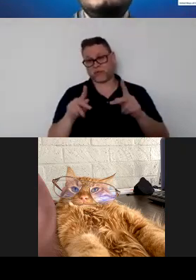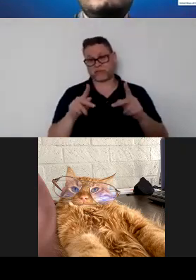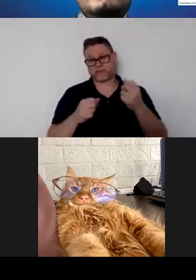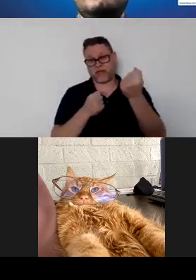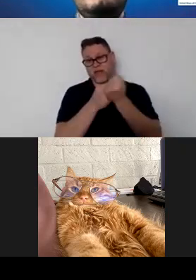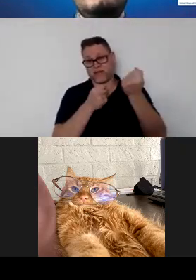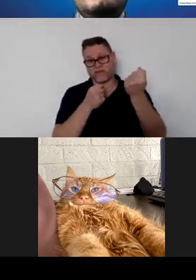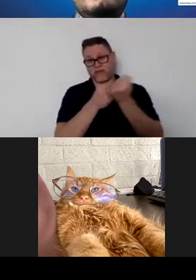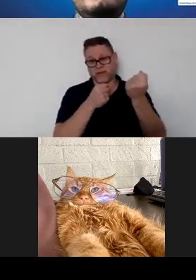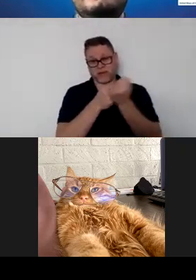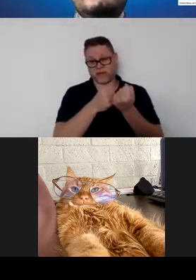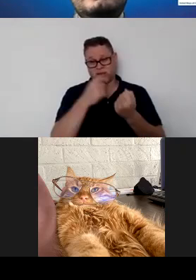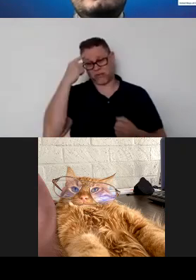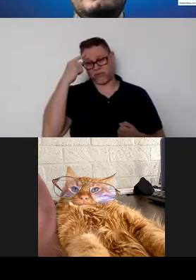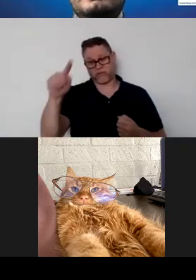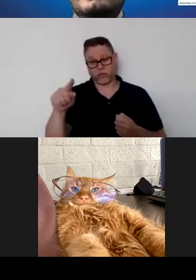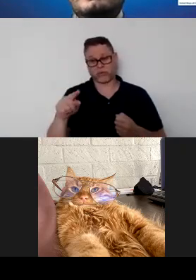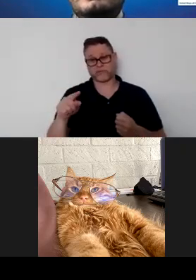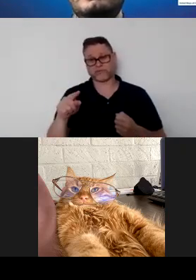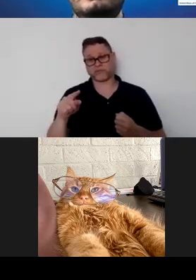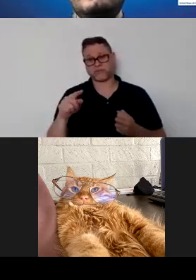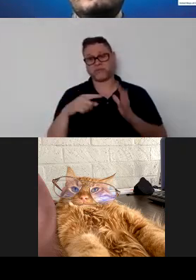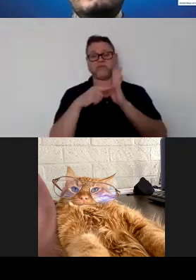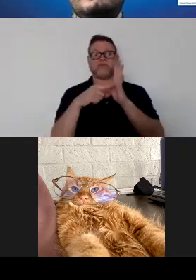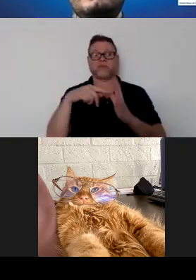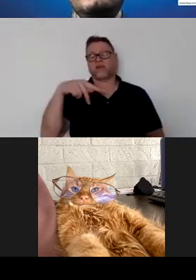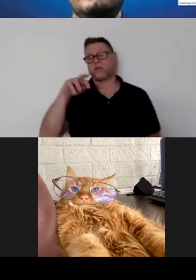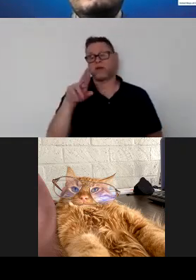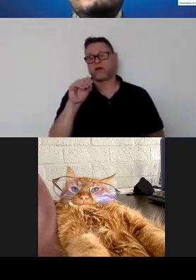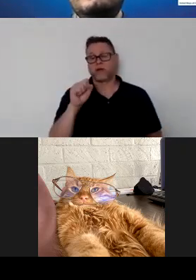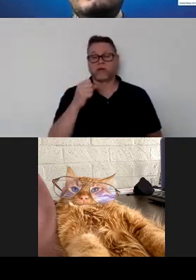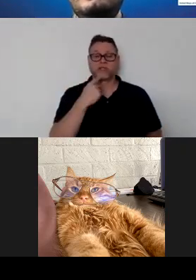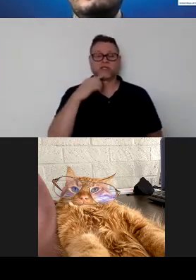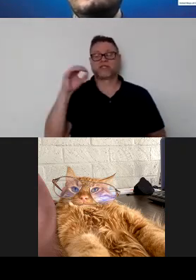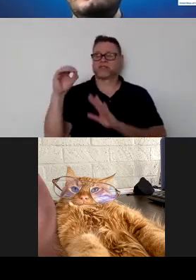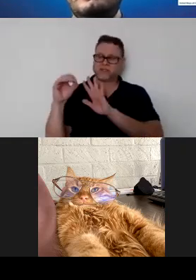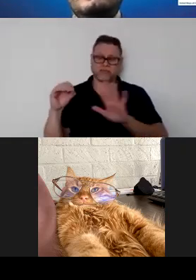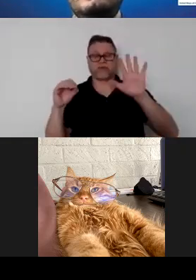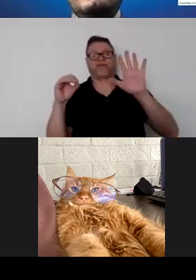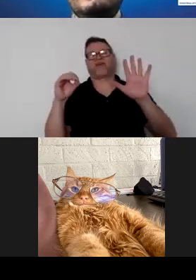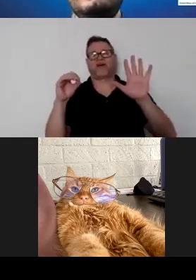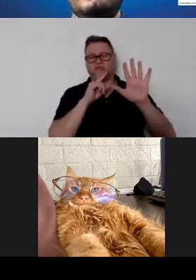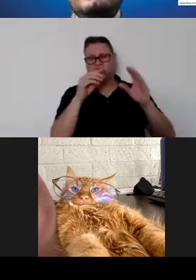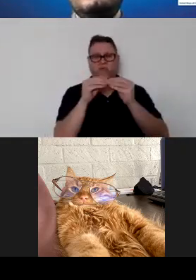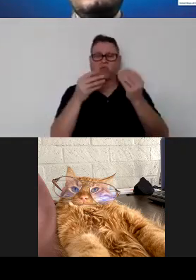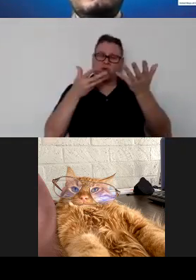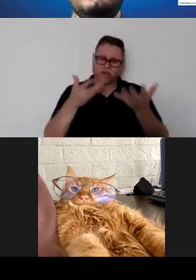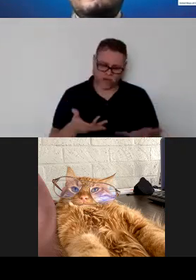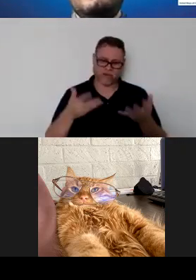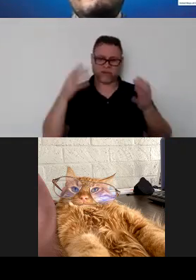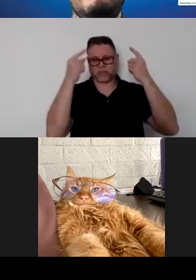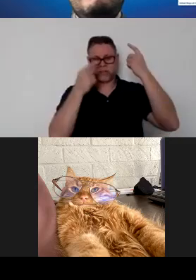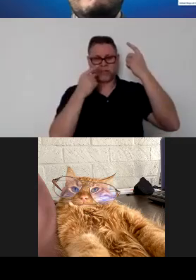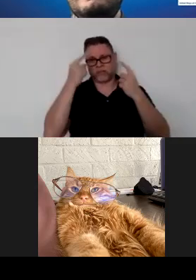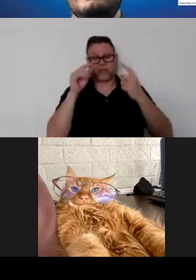advocate for, example, like Petra's mentioning, right? Like 0 to 5 being really more heavily considered. Like,